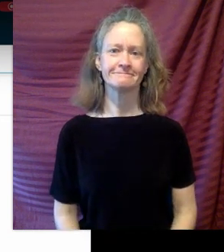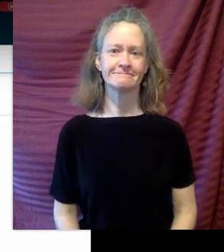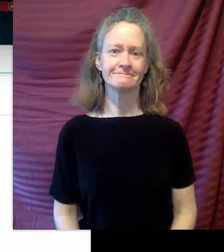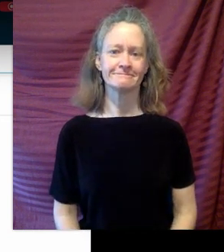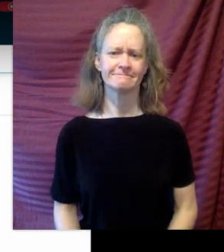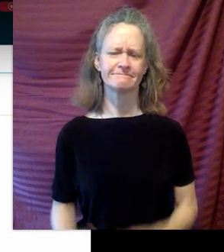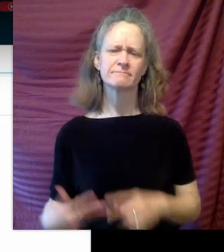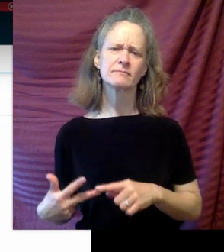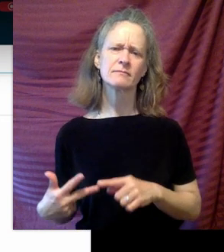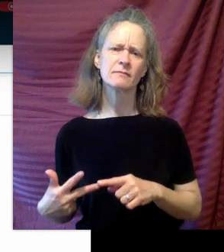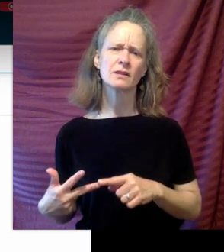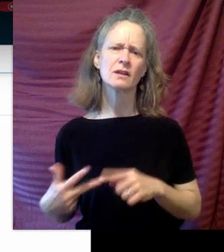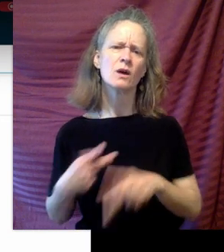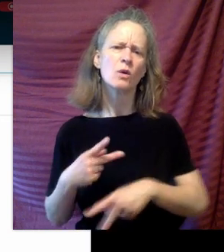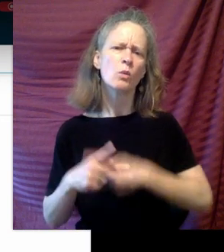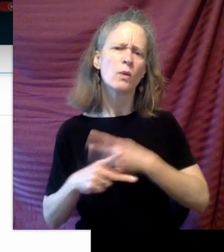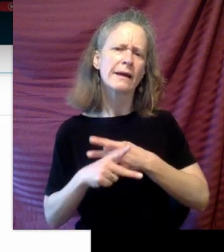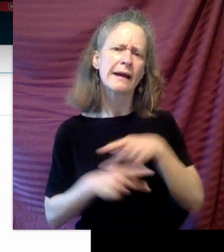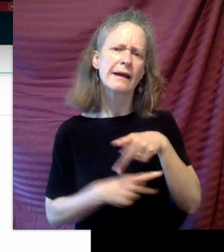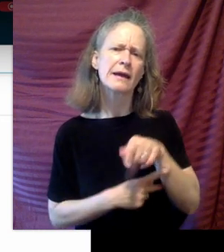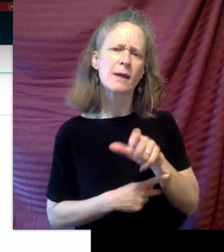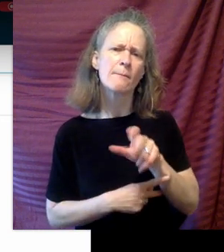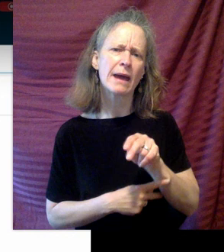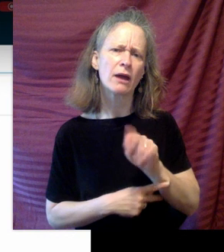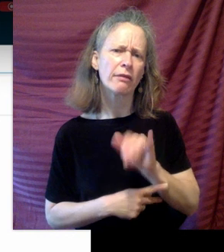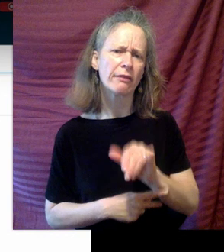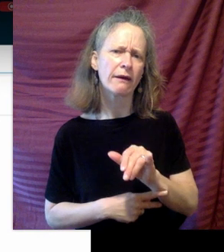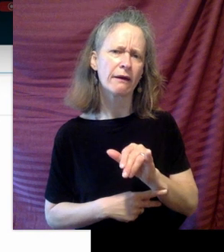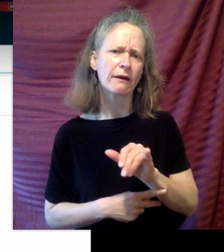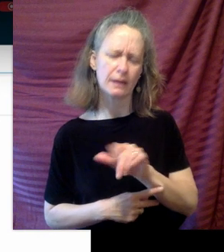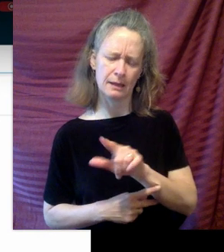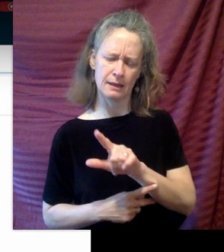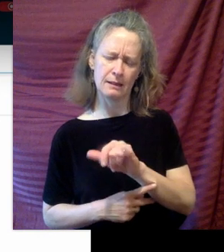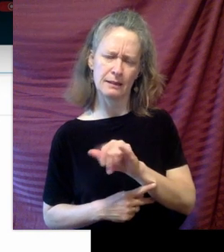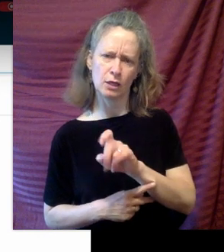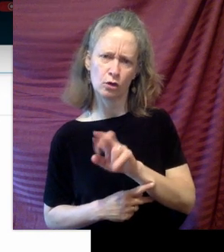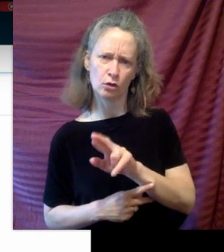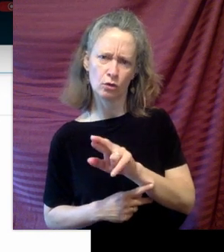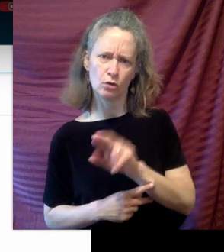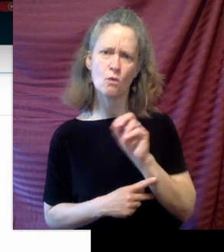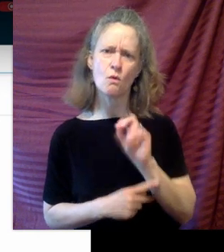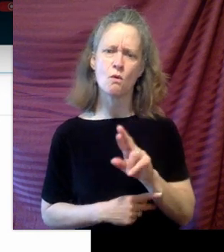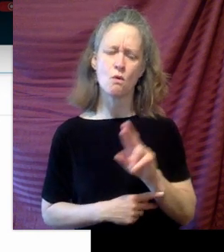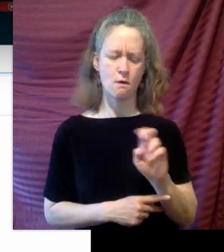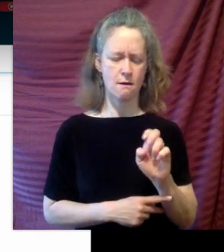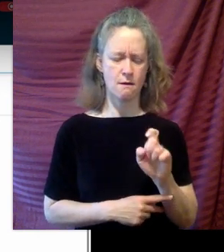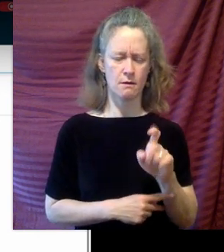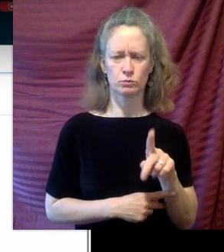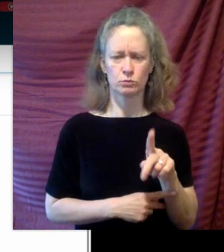What kind of pattern is this? Linear or exponential? Why?